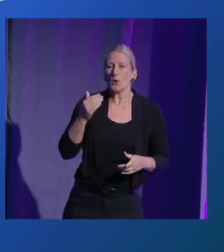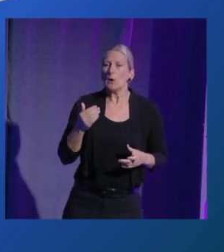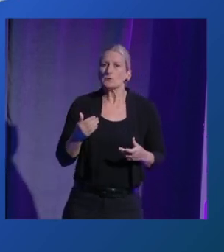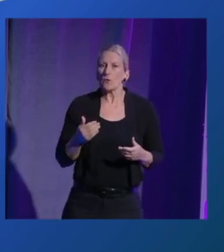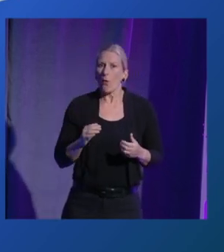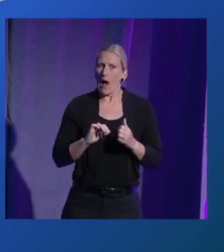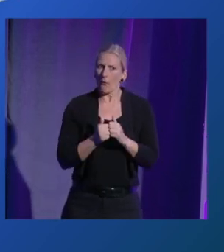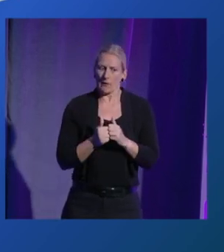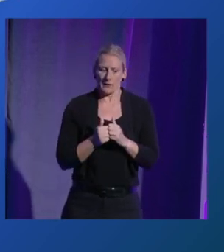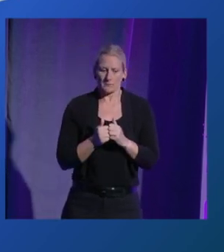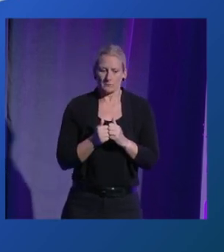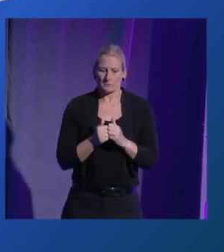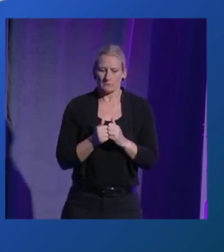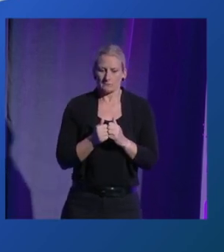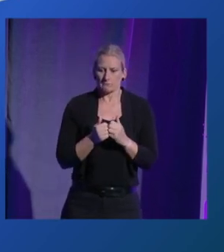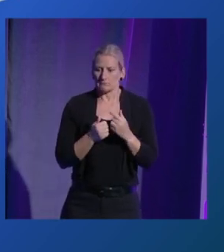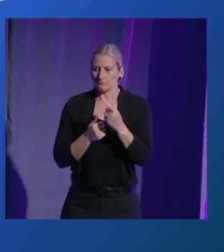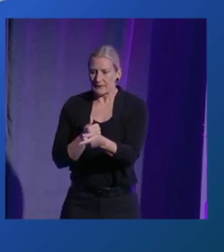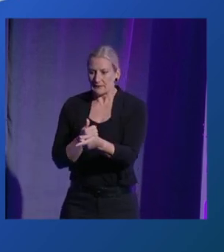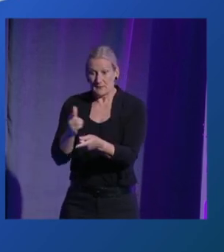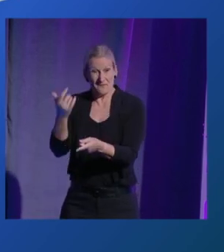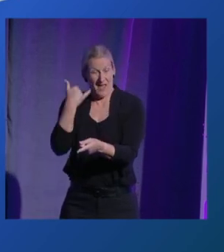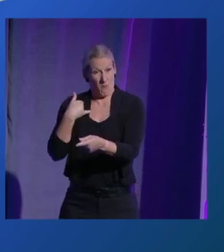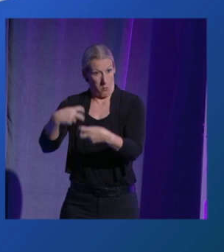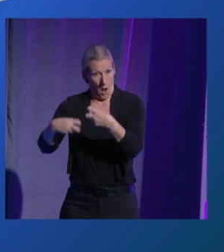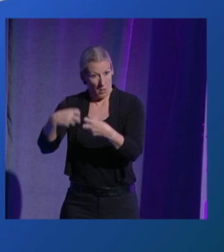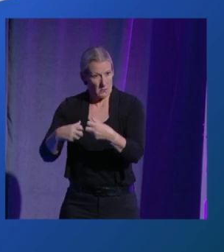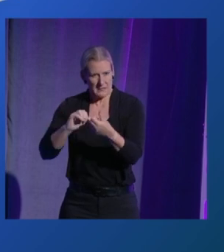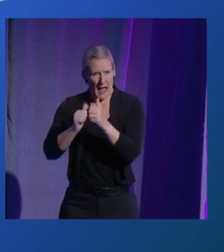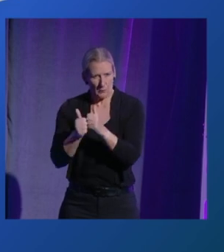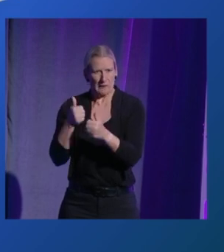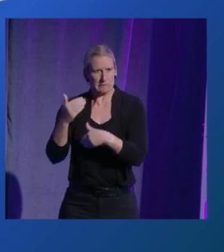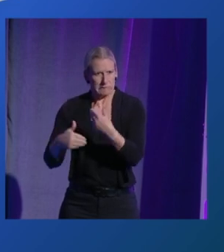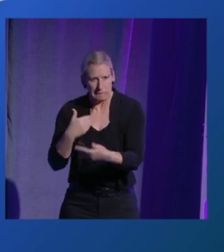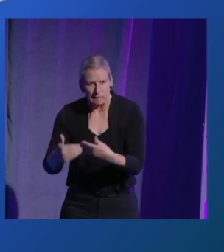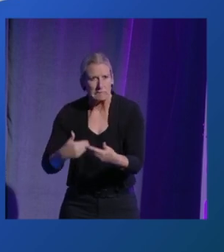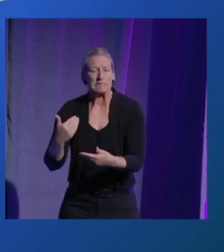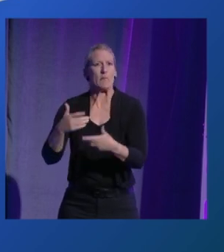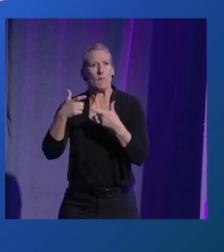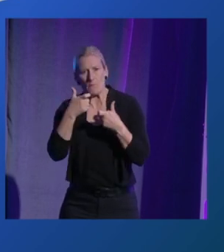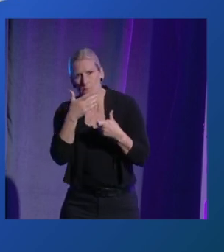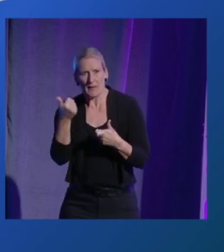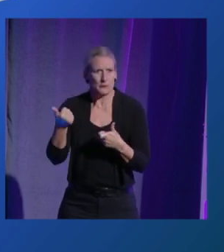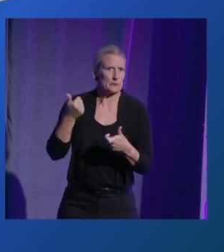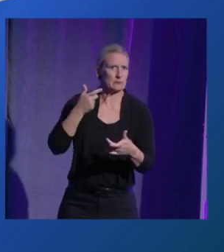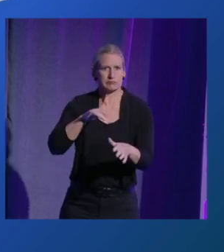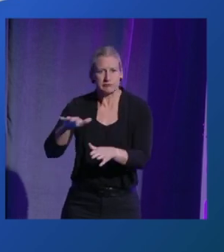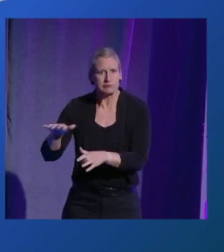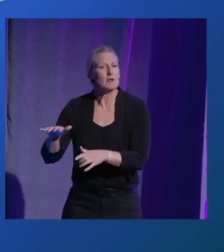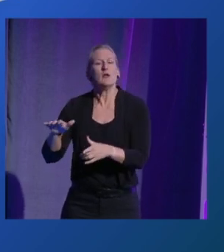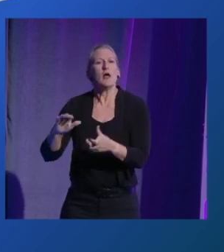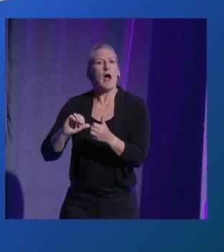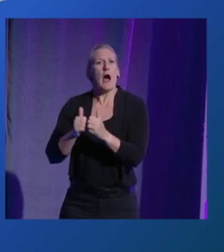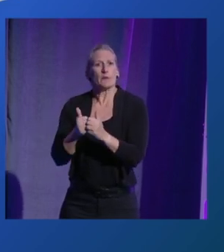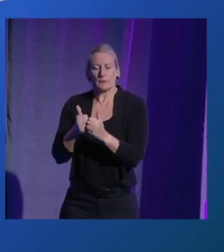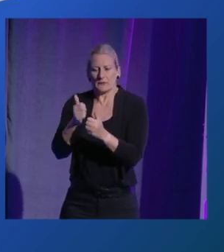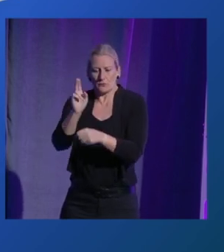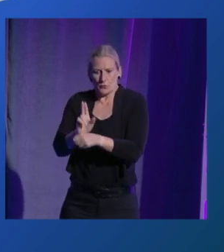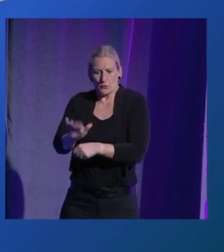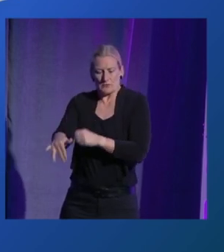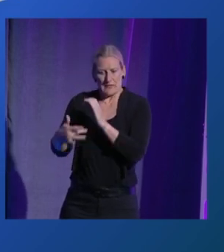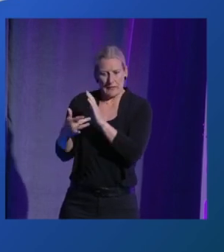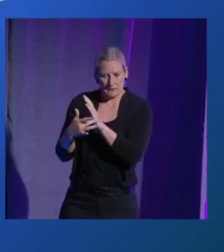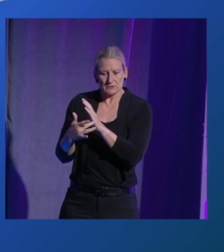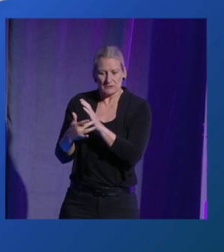and ultimately to uh to Consumers and the brands that we all know and and love wonderful thank you so much Lanna hello